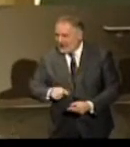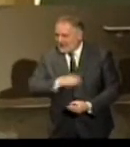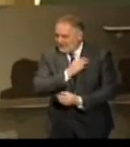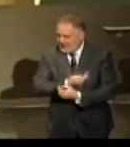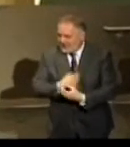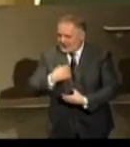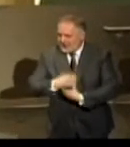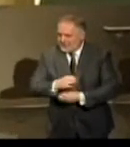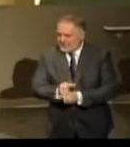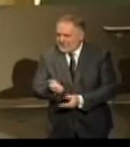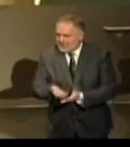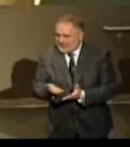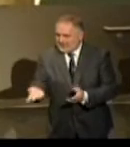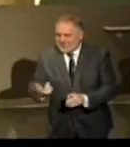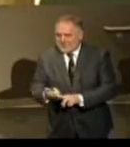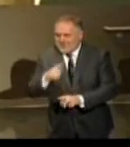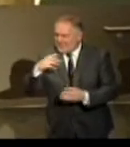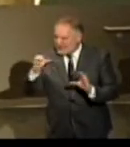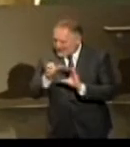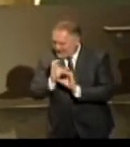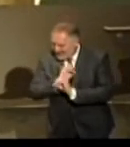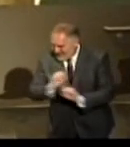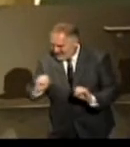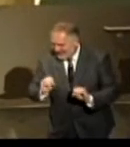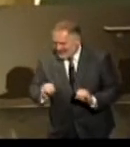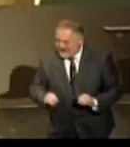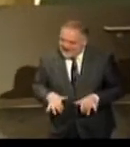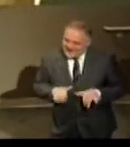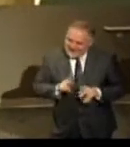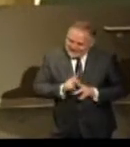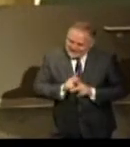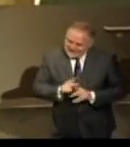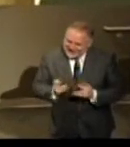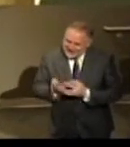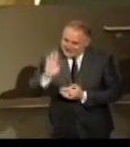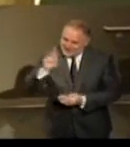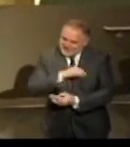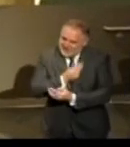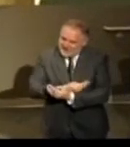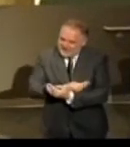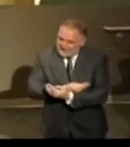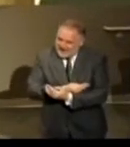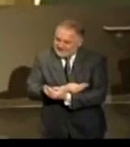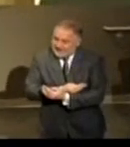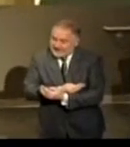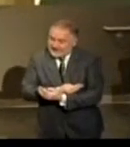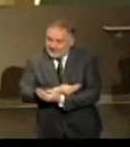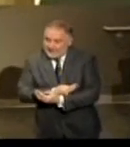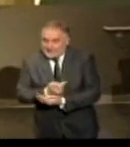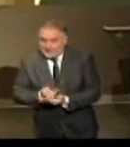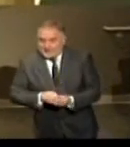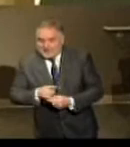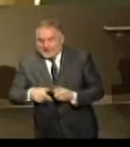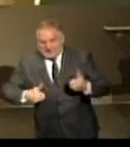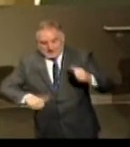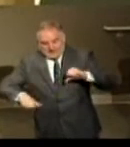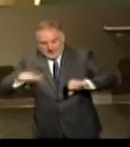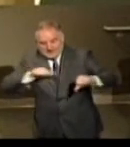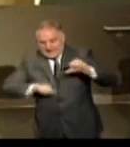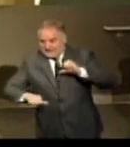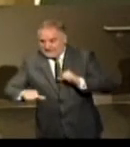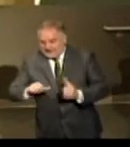something out of nothing and then sustain it by his power and might. You say, what about scientific discovery?